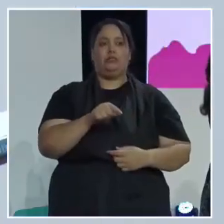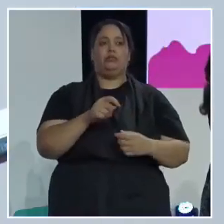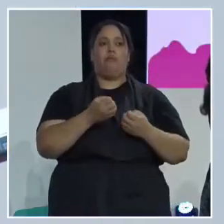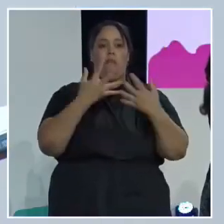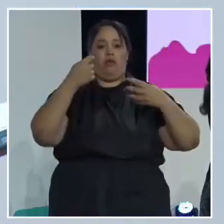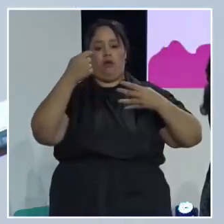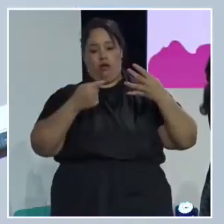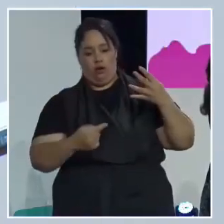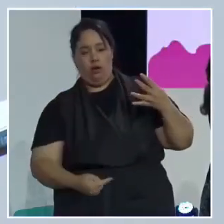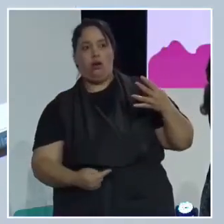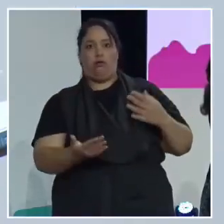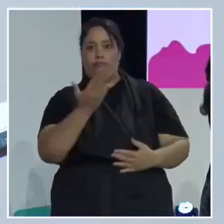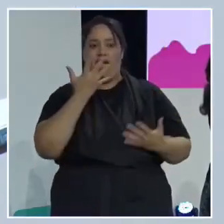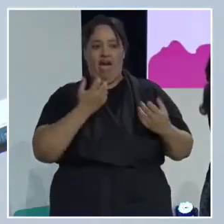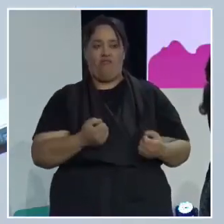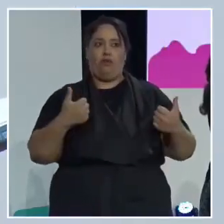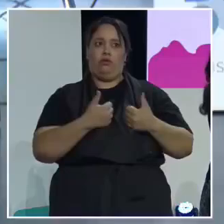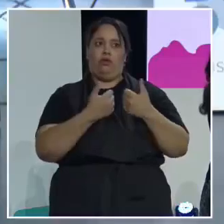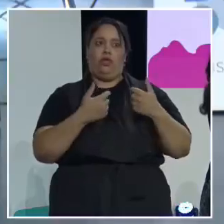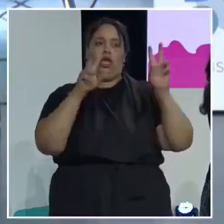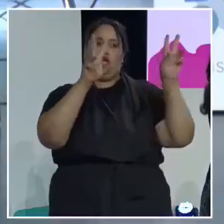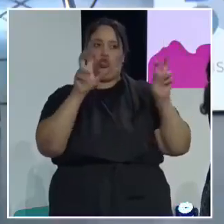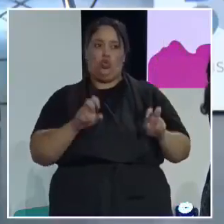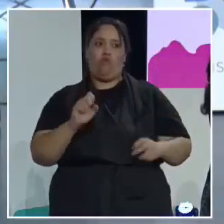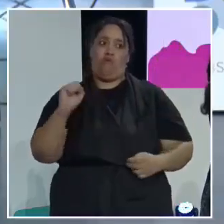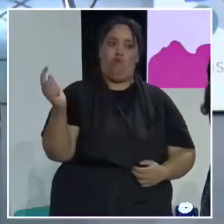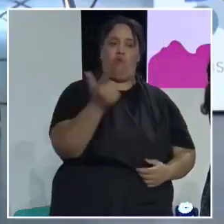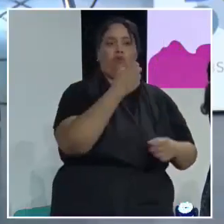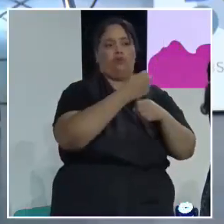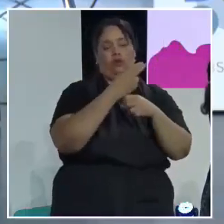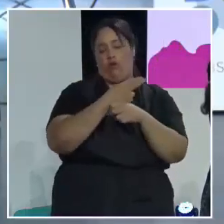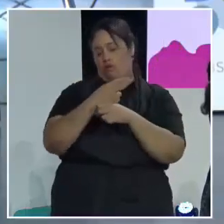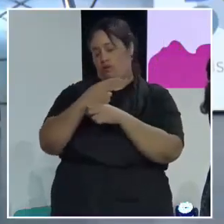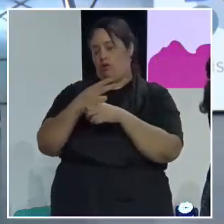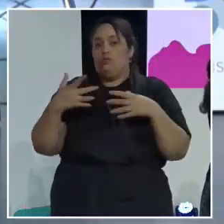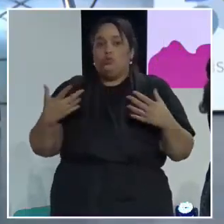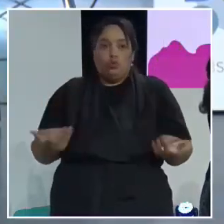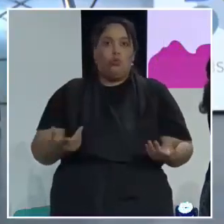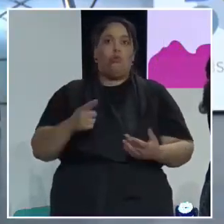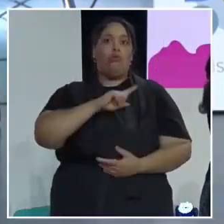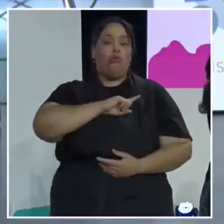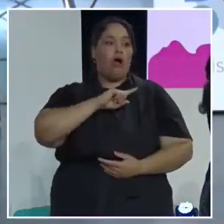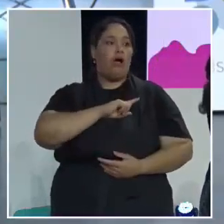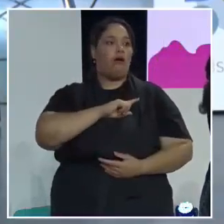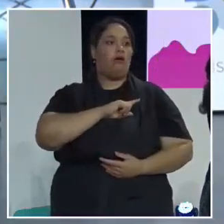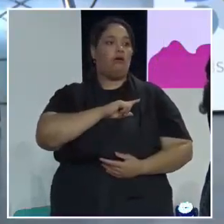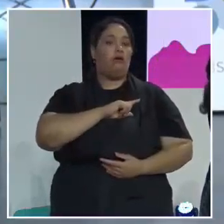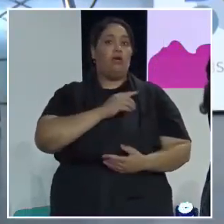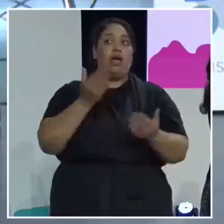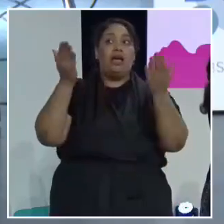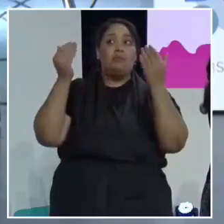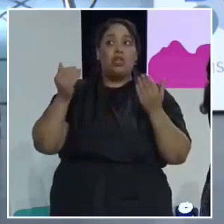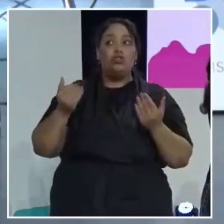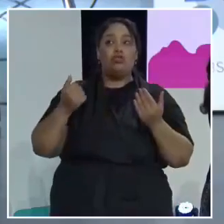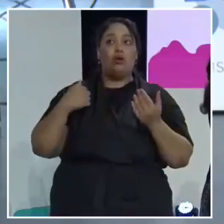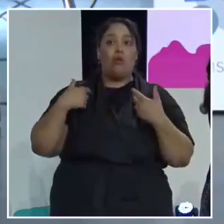us, before the policymakers, before all stakeholders. That's why we say the expectations are